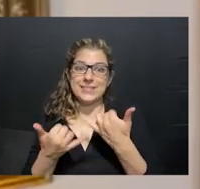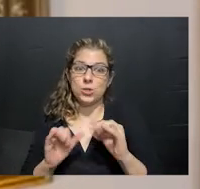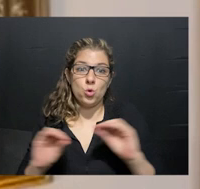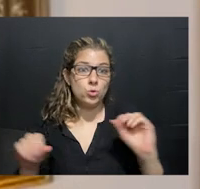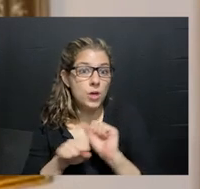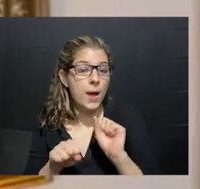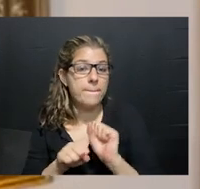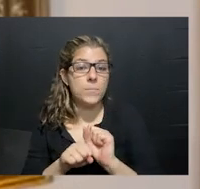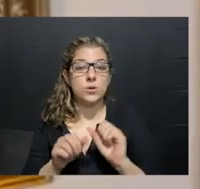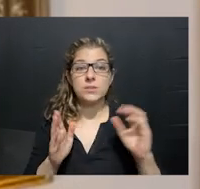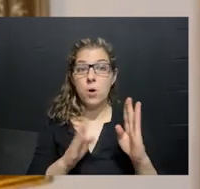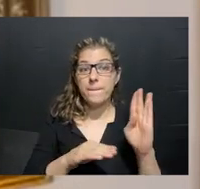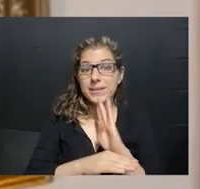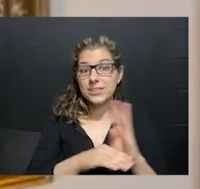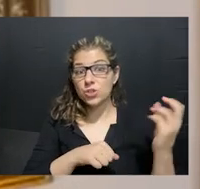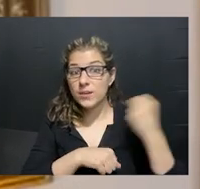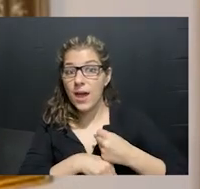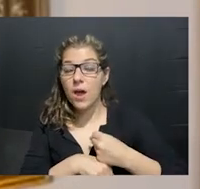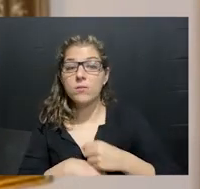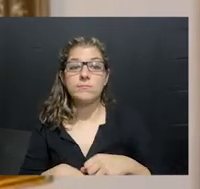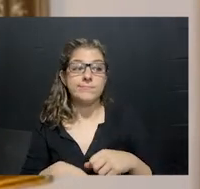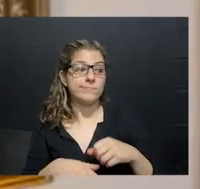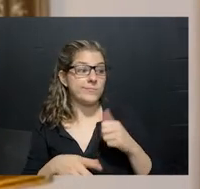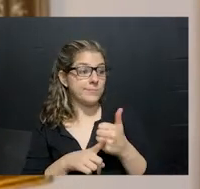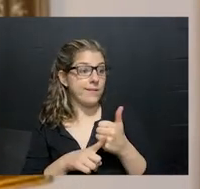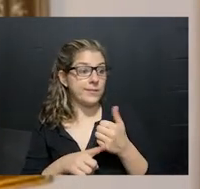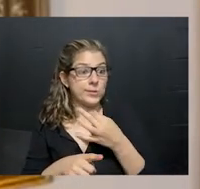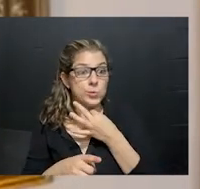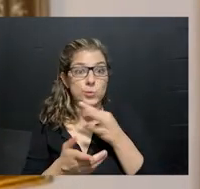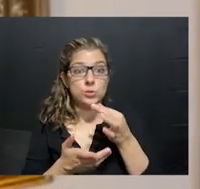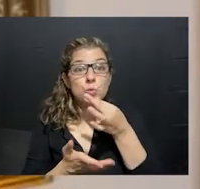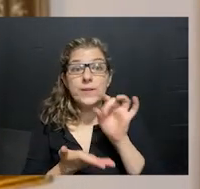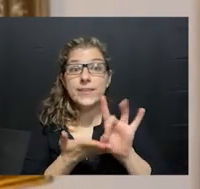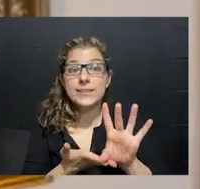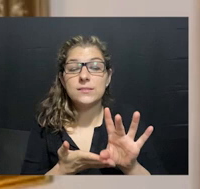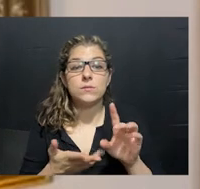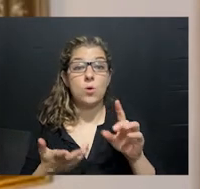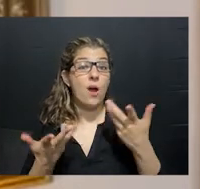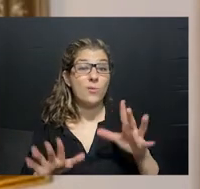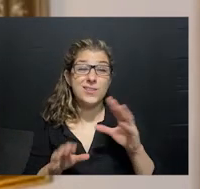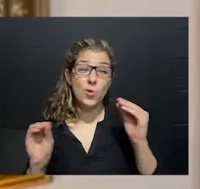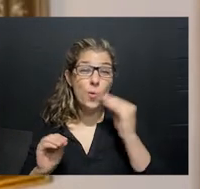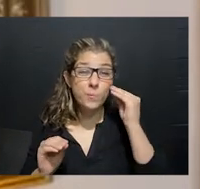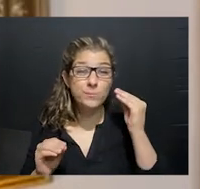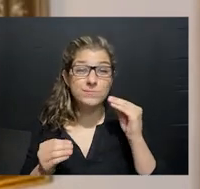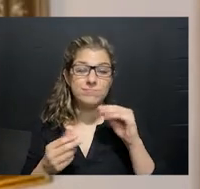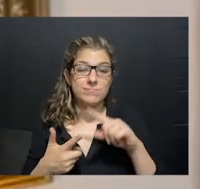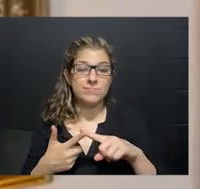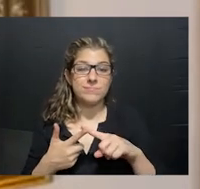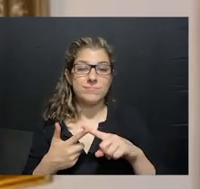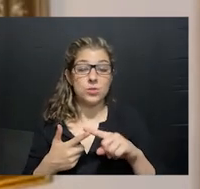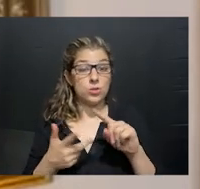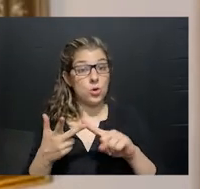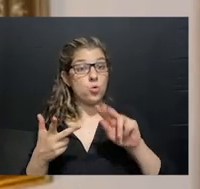job, or their small business shuttered, or they find themselves on the brink of eviction, or already homeless. Through